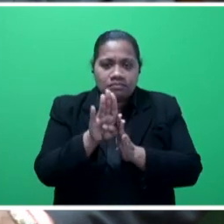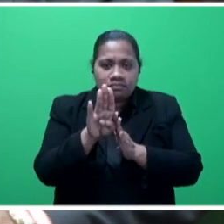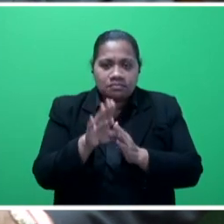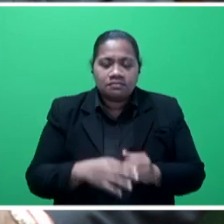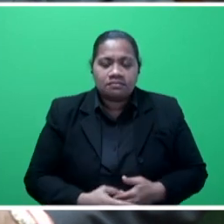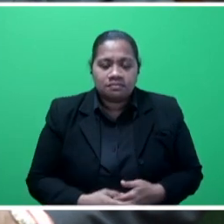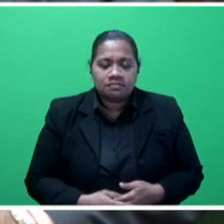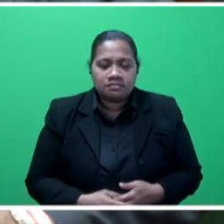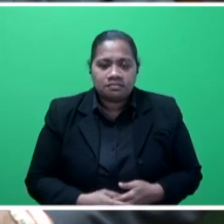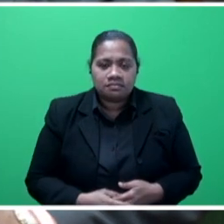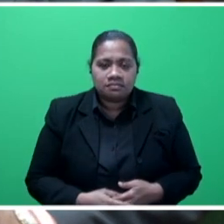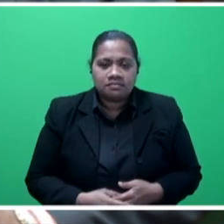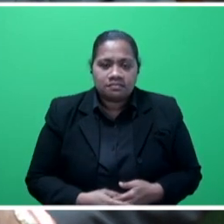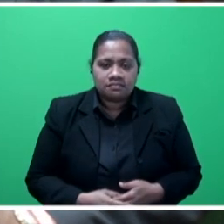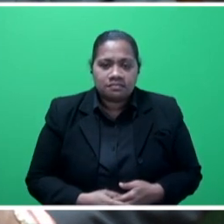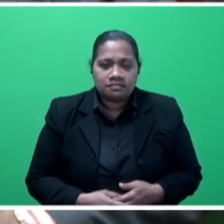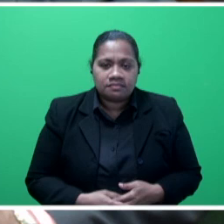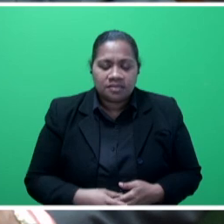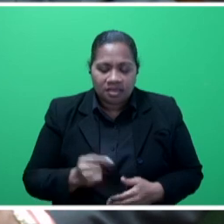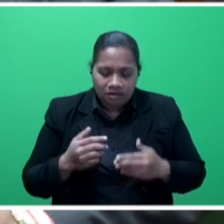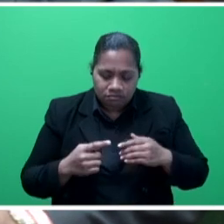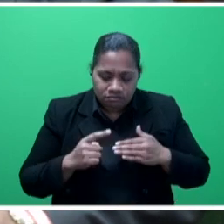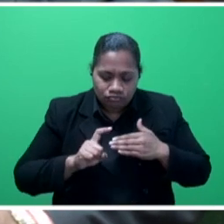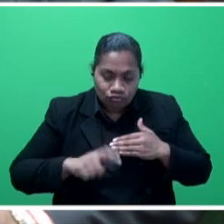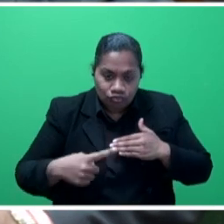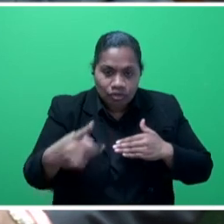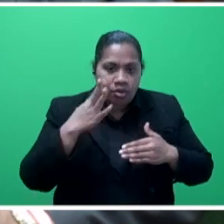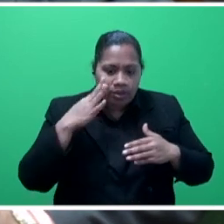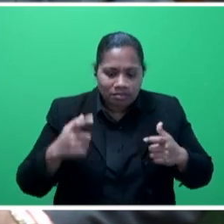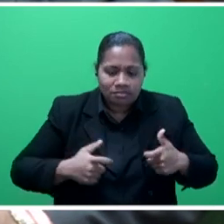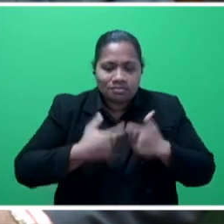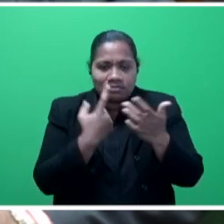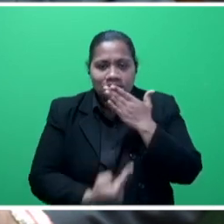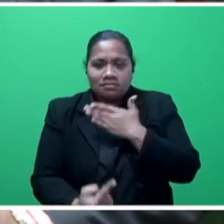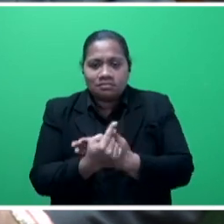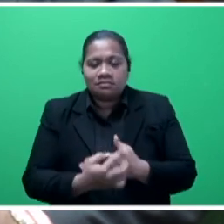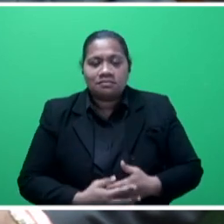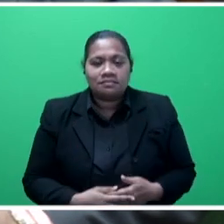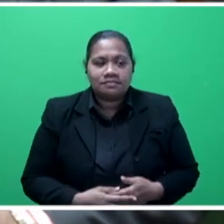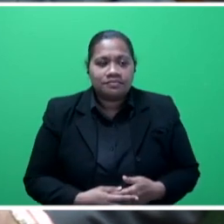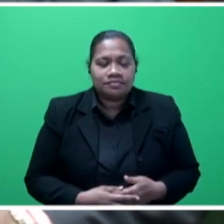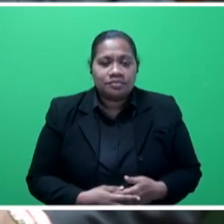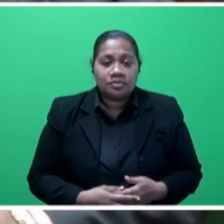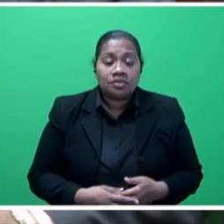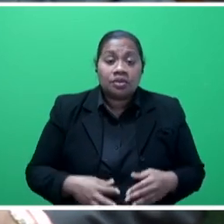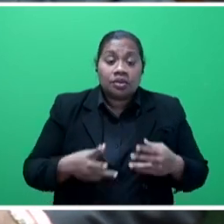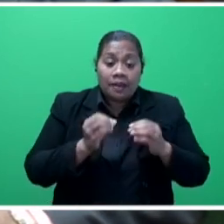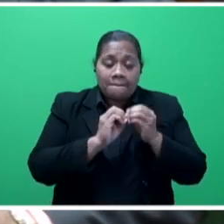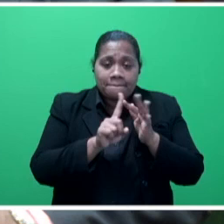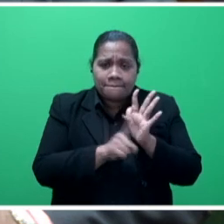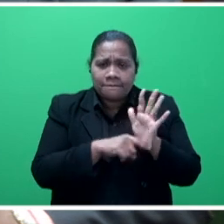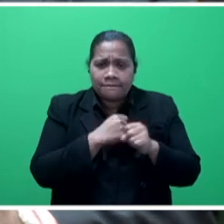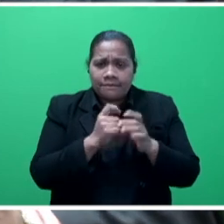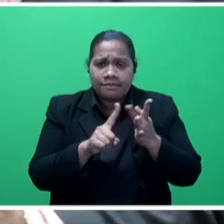purpose. Mr. Speaker, sir, I'm also proud to say that Fiji is co-chairing with Belgium the thematic area on